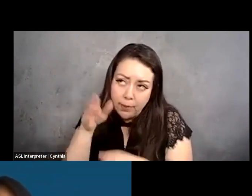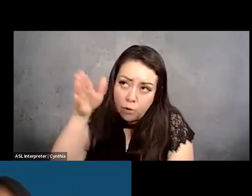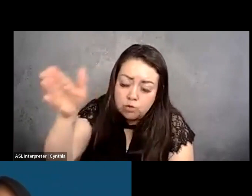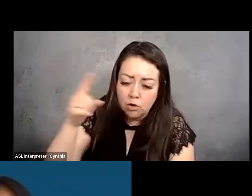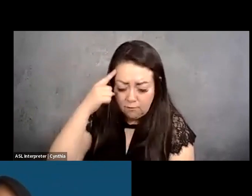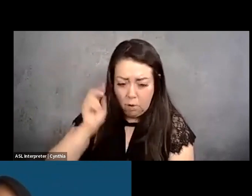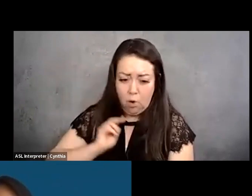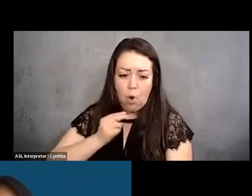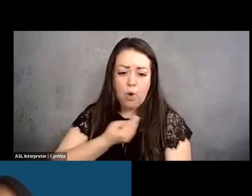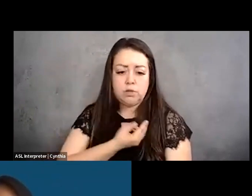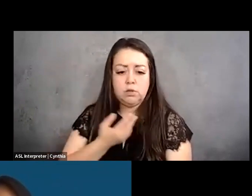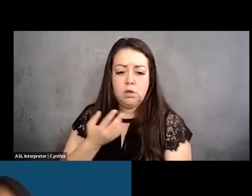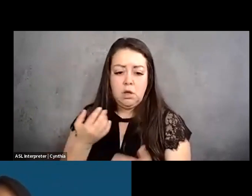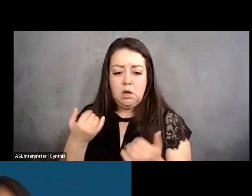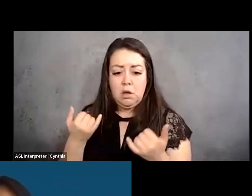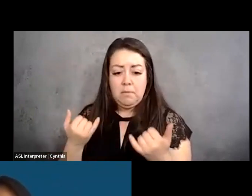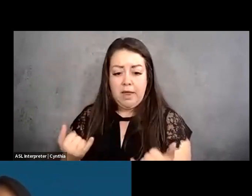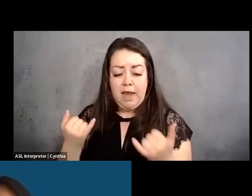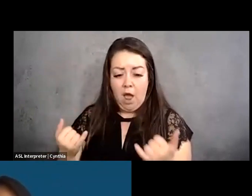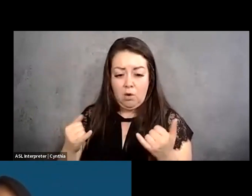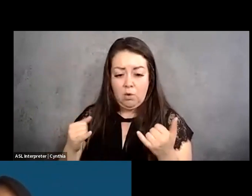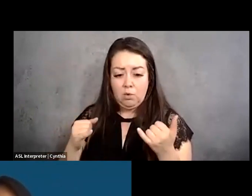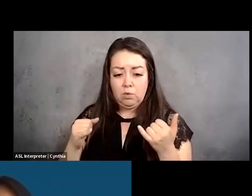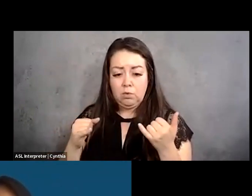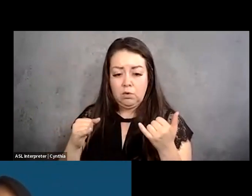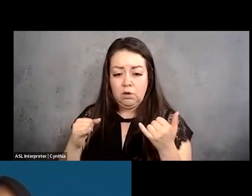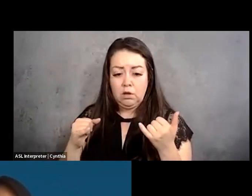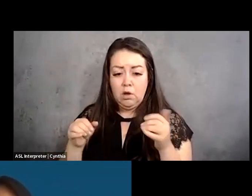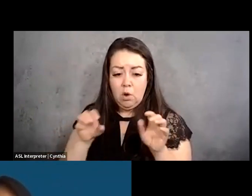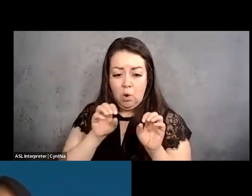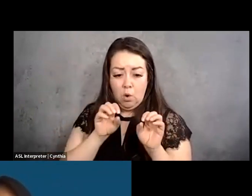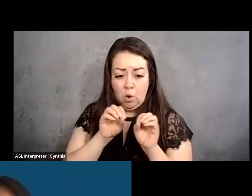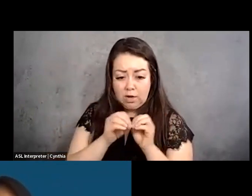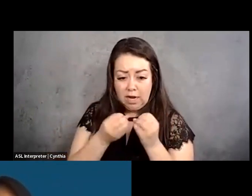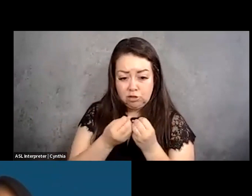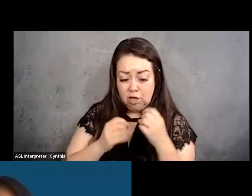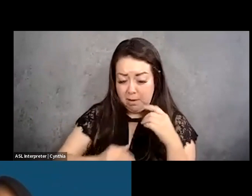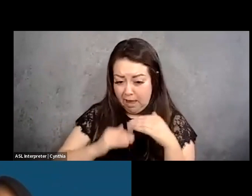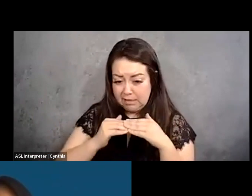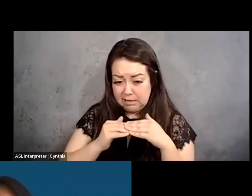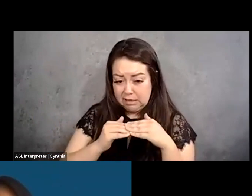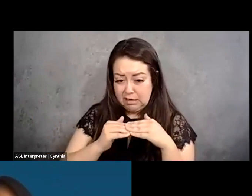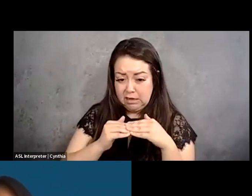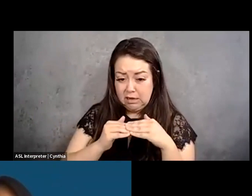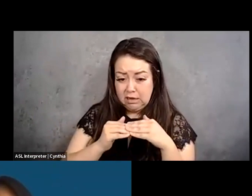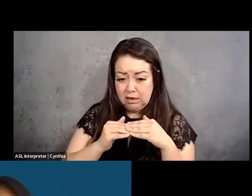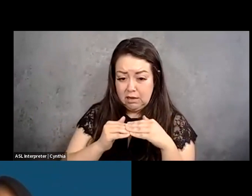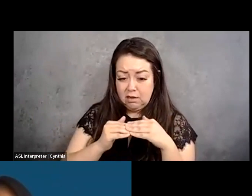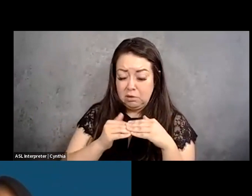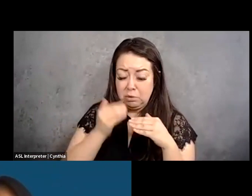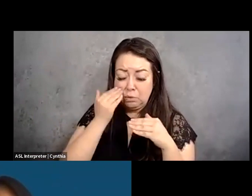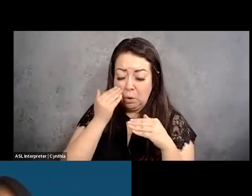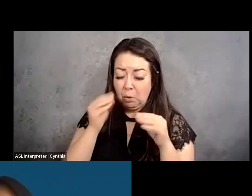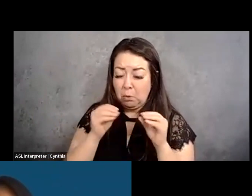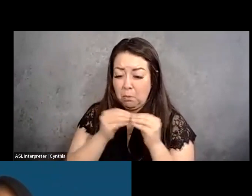really a capacity issue for our organization in regards to more agencies joining